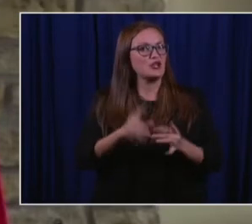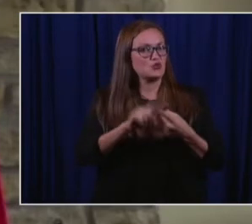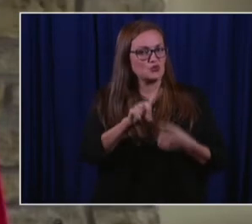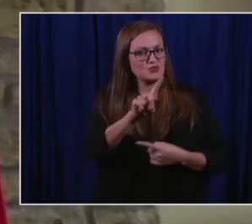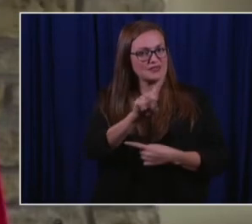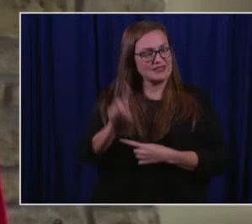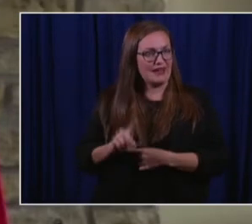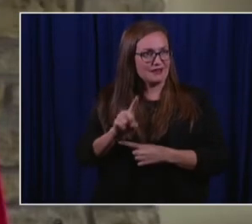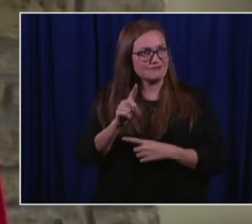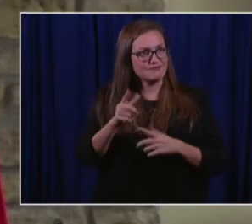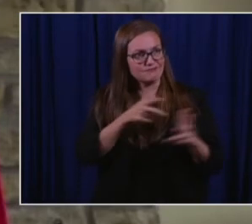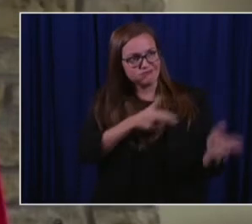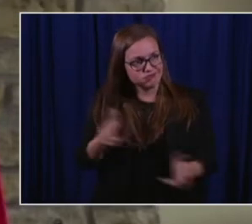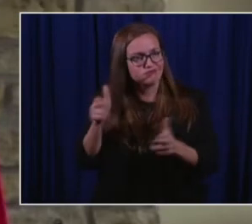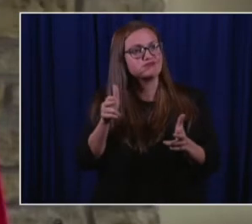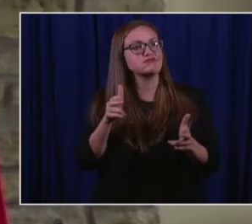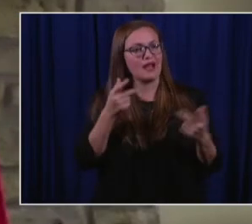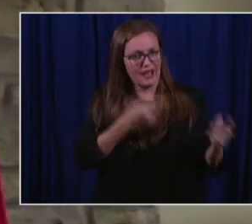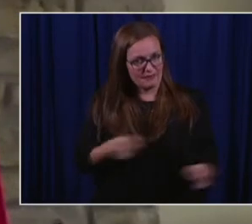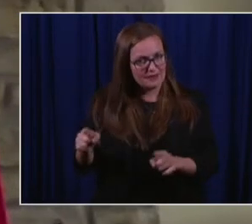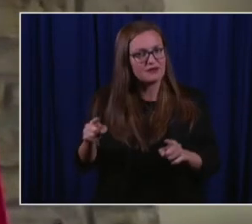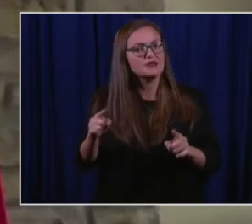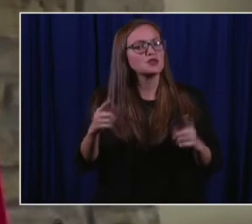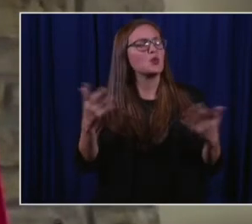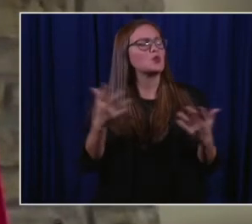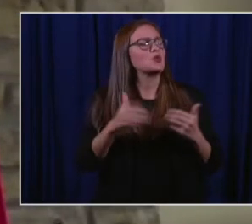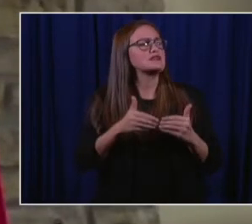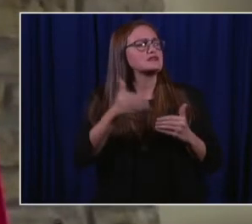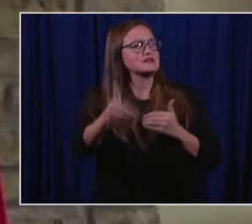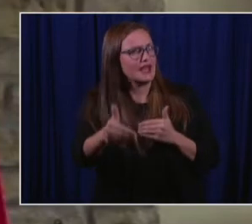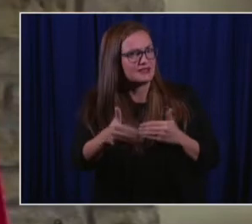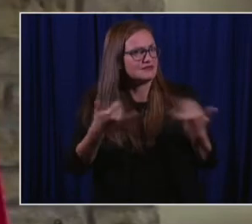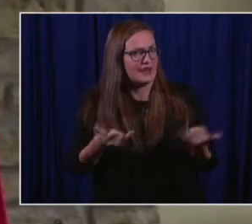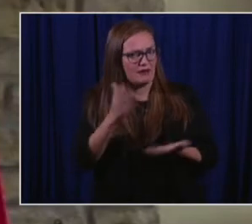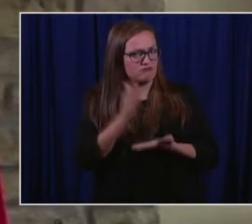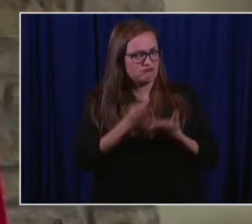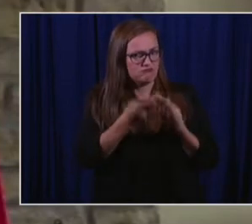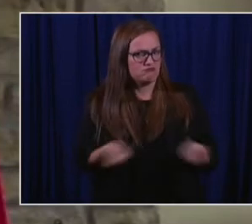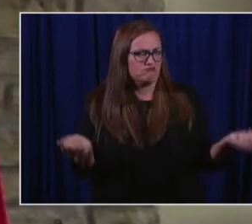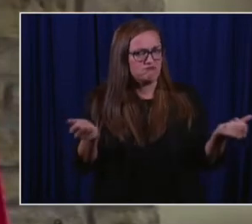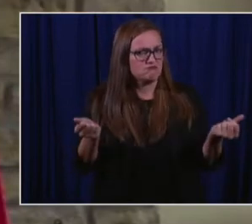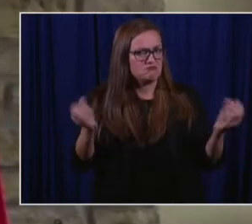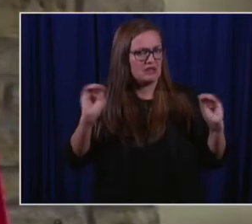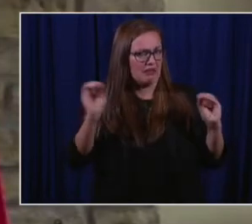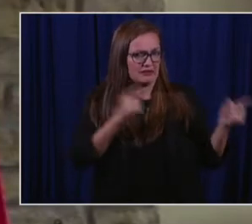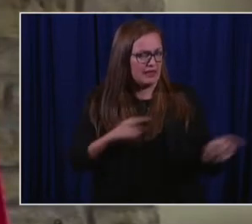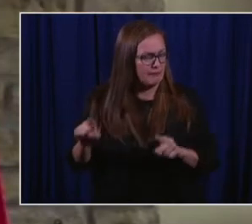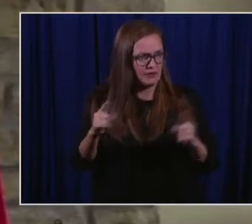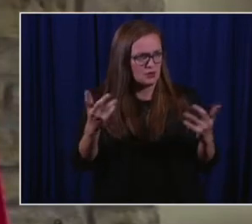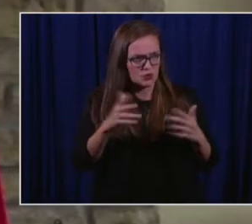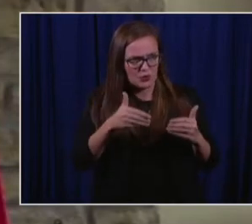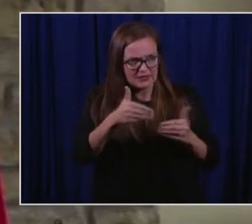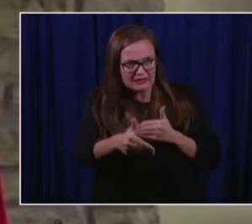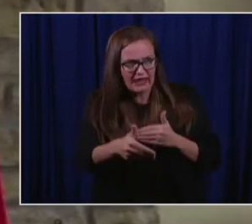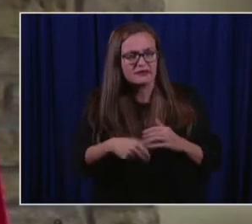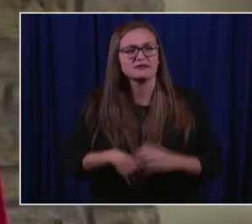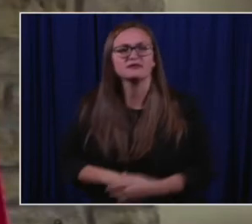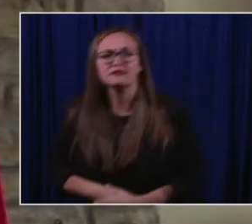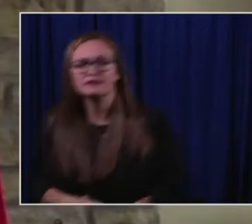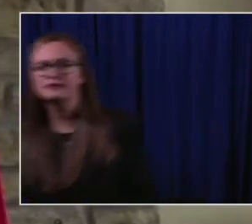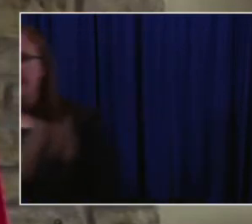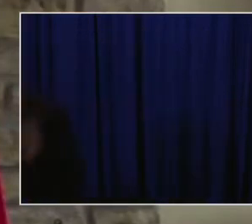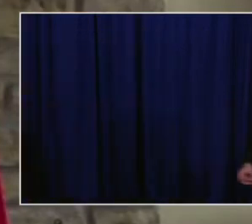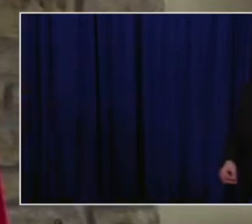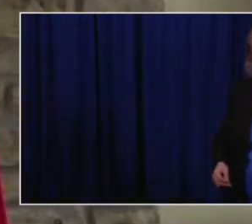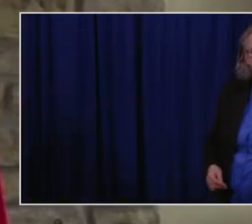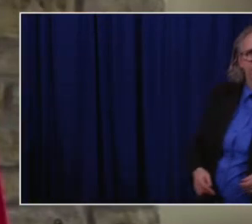go anywhere, and what's next for you? Well, I think, I paraphrase Mark Twain,